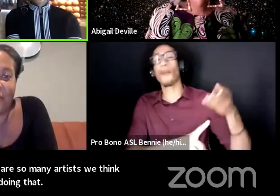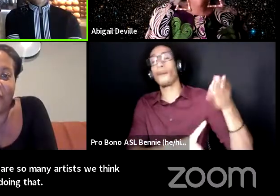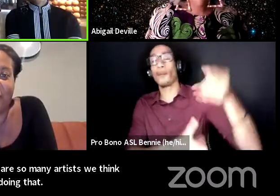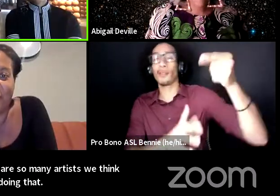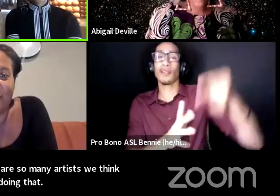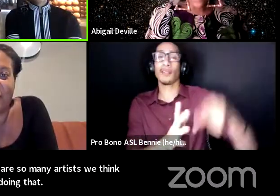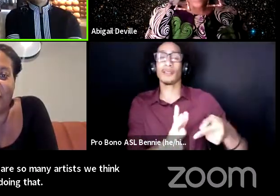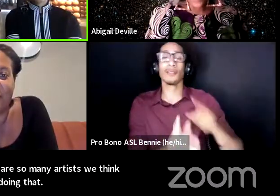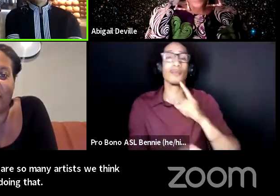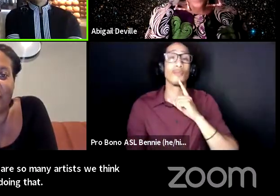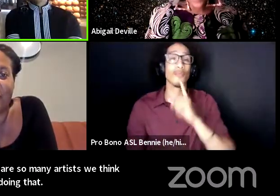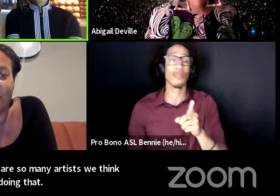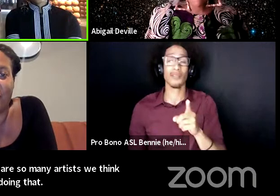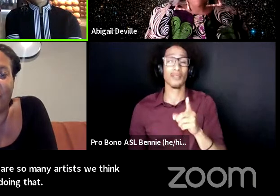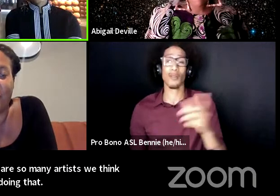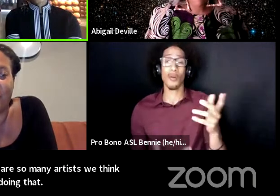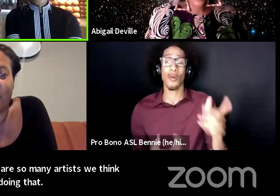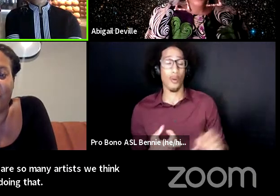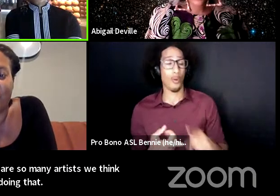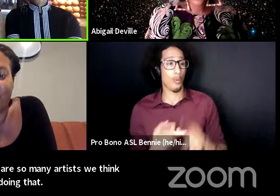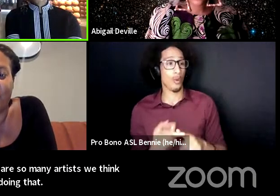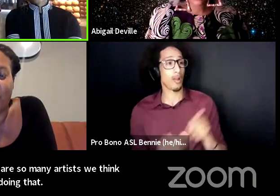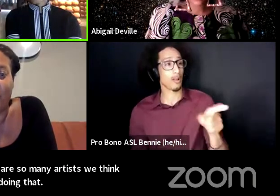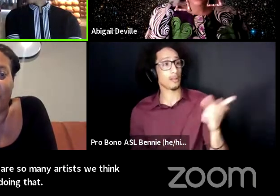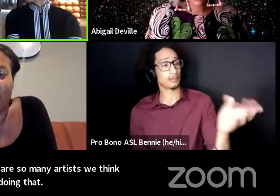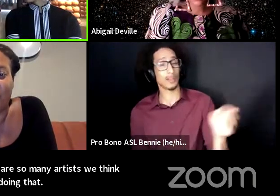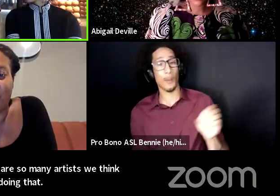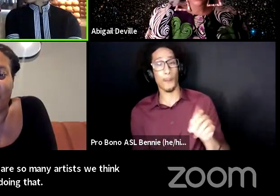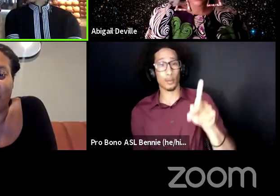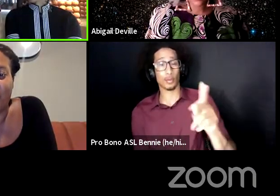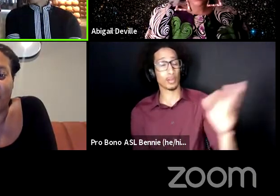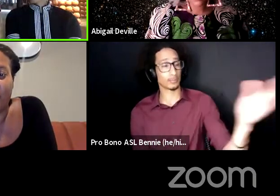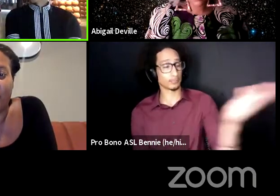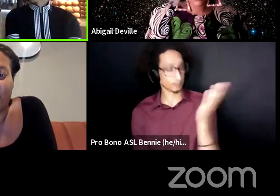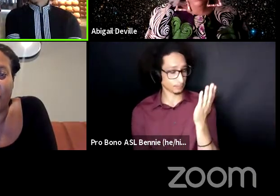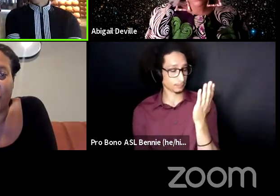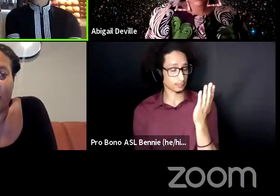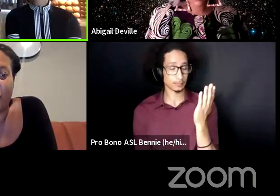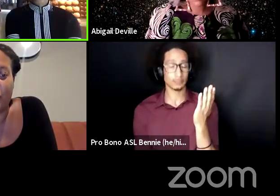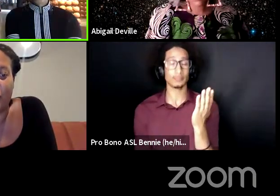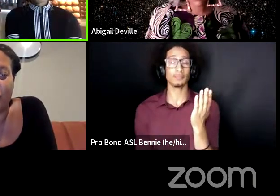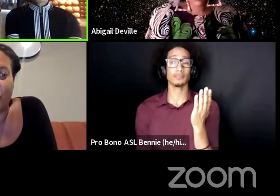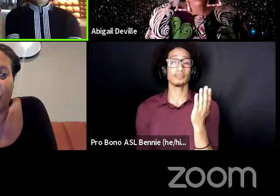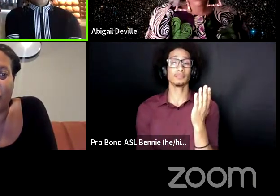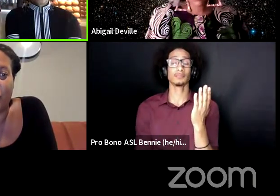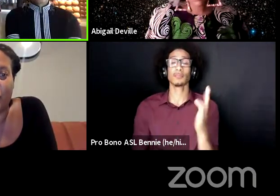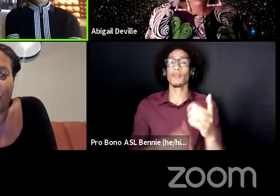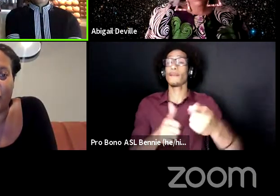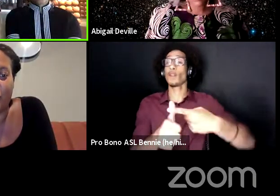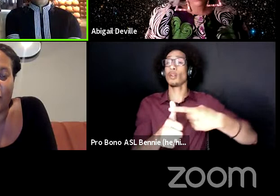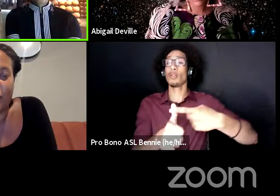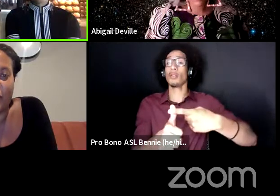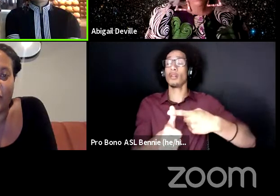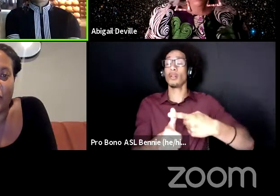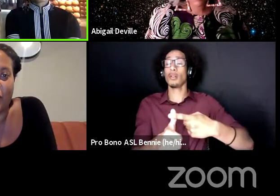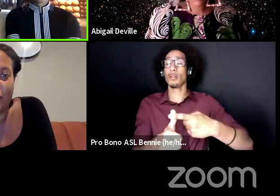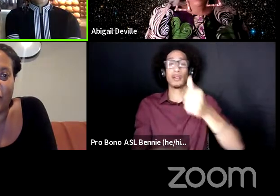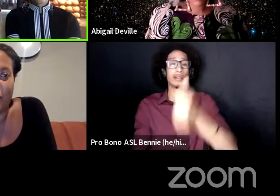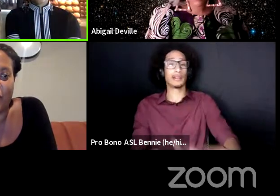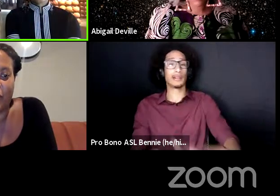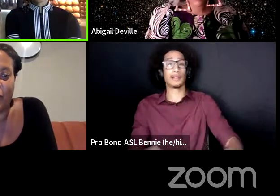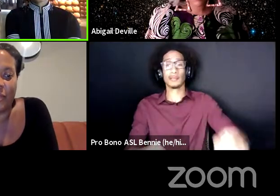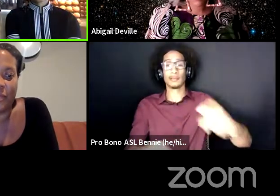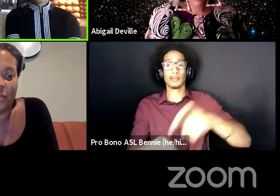with that opportunity, and first and foremost, when we are approached to do these projects,